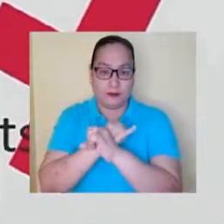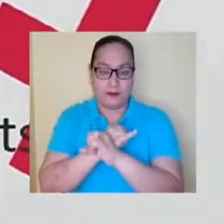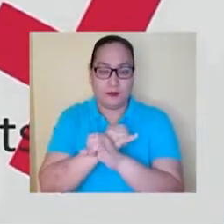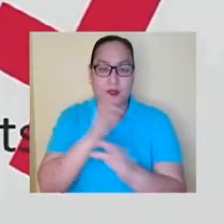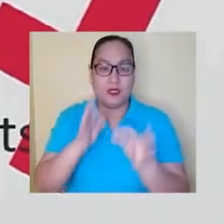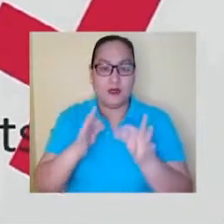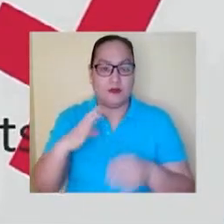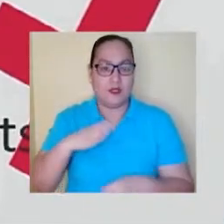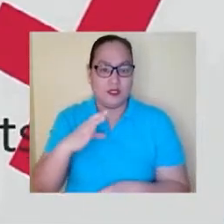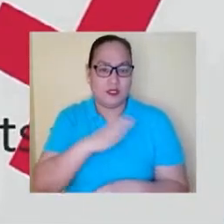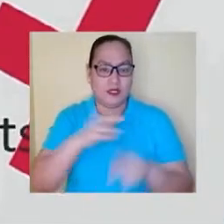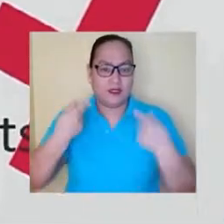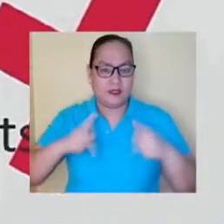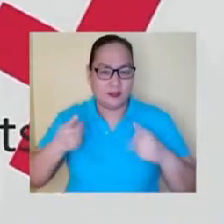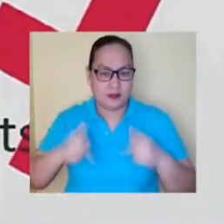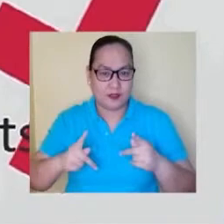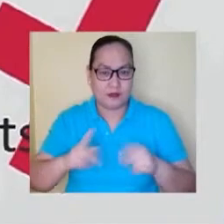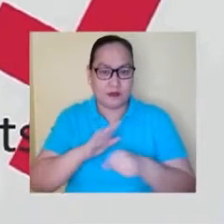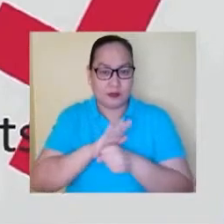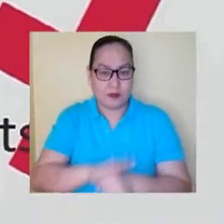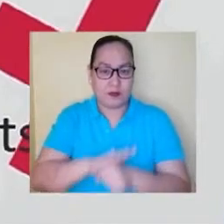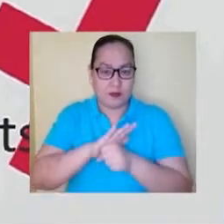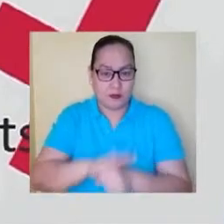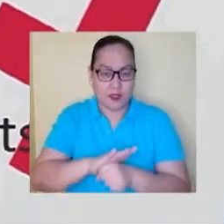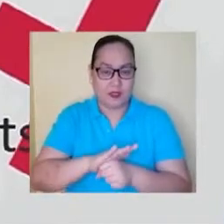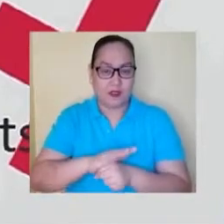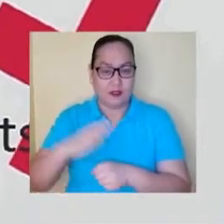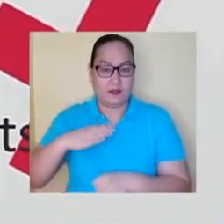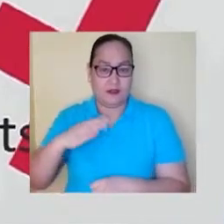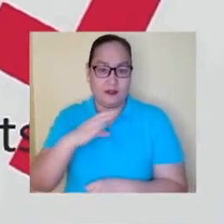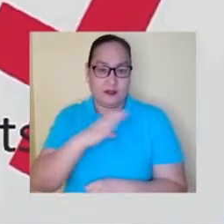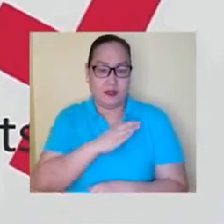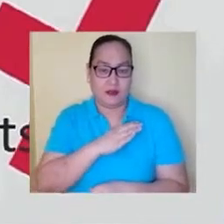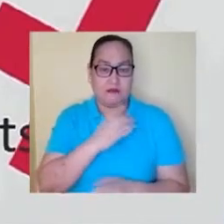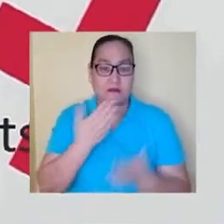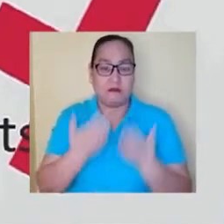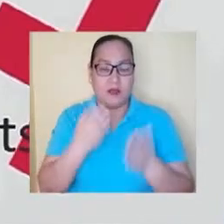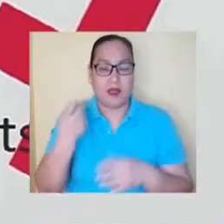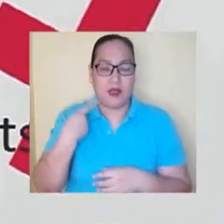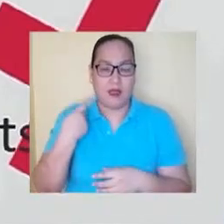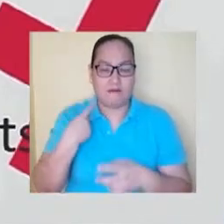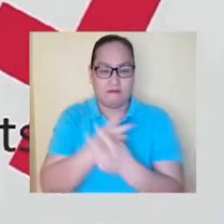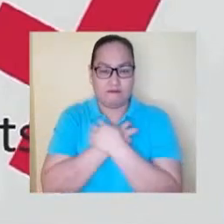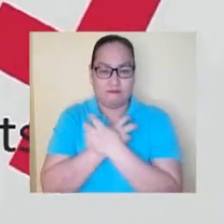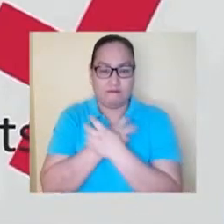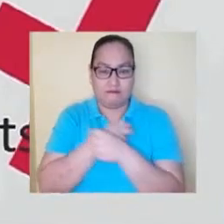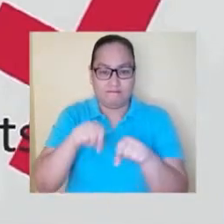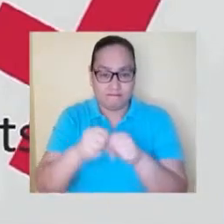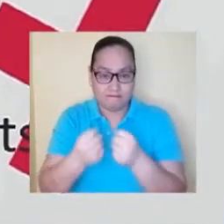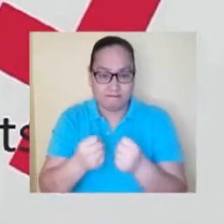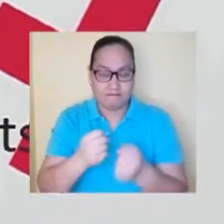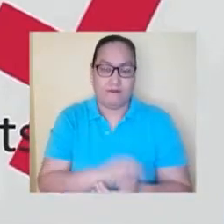pain while you apply pressure onto his or her chest, there could be a rib fracture.